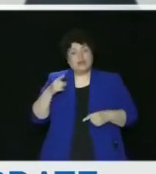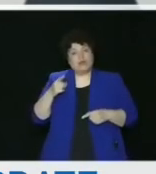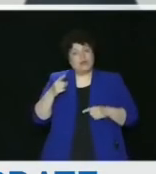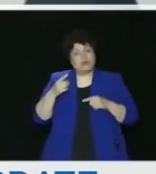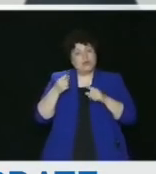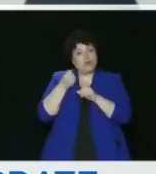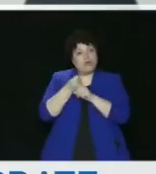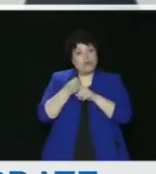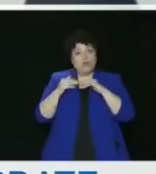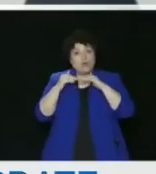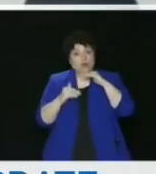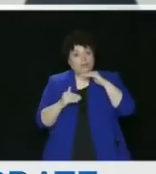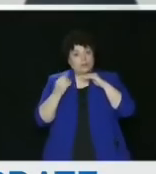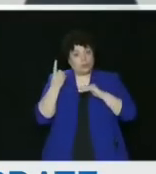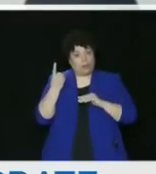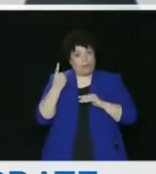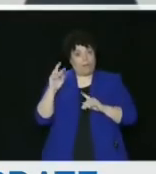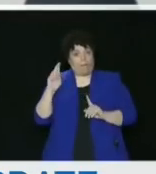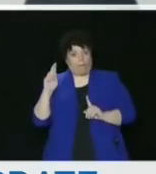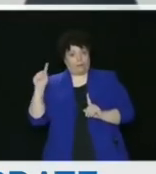gone below 1?